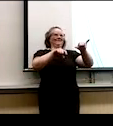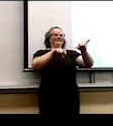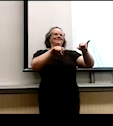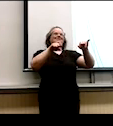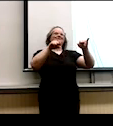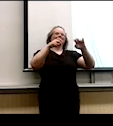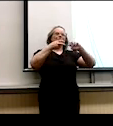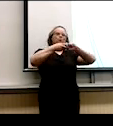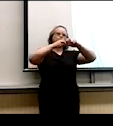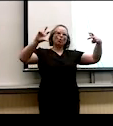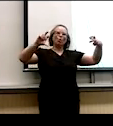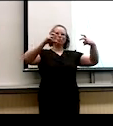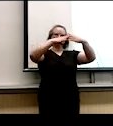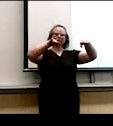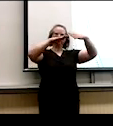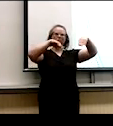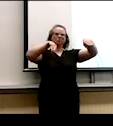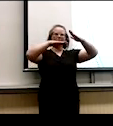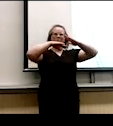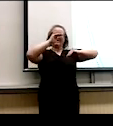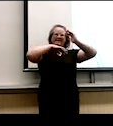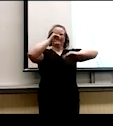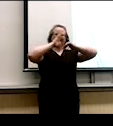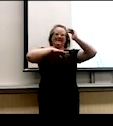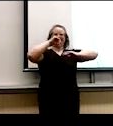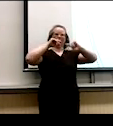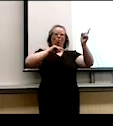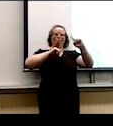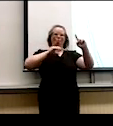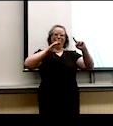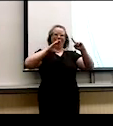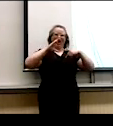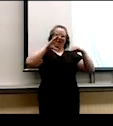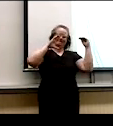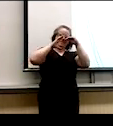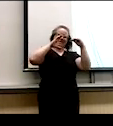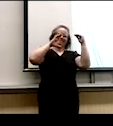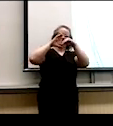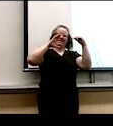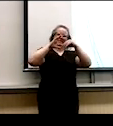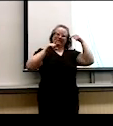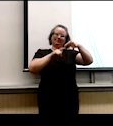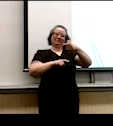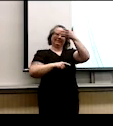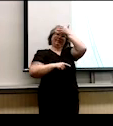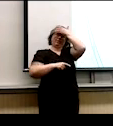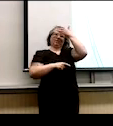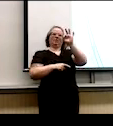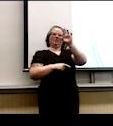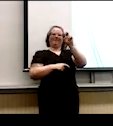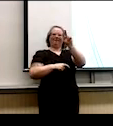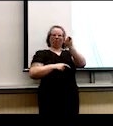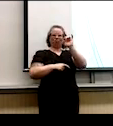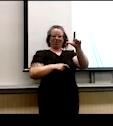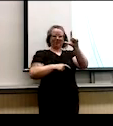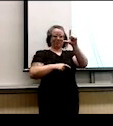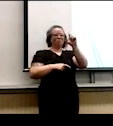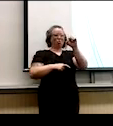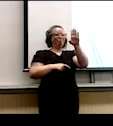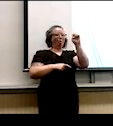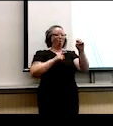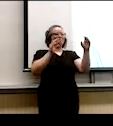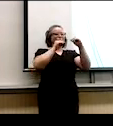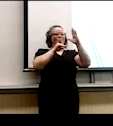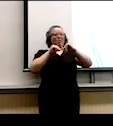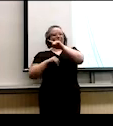palmamental, the pout reflex, and the grasp reflex, which isn't really taught well in my medical students that I see, or even my first or second